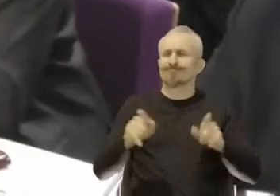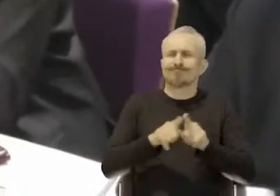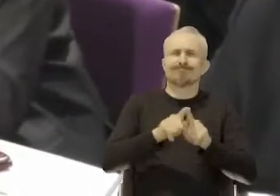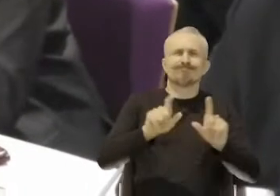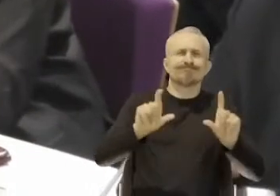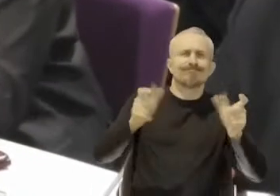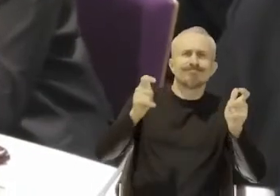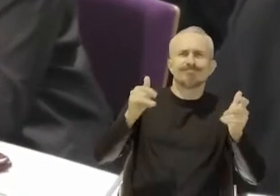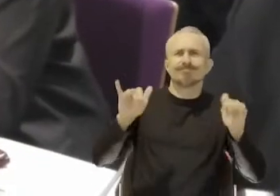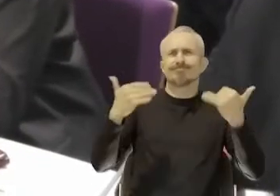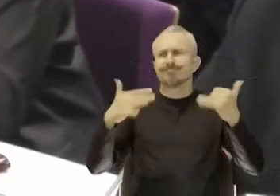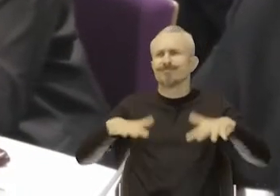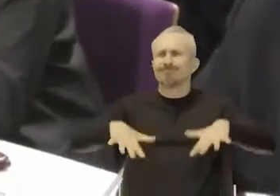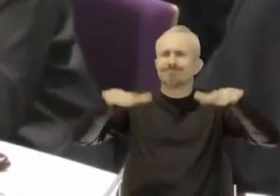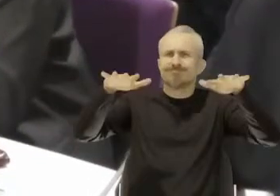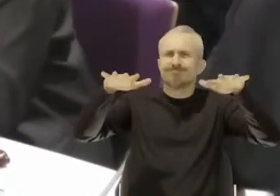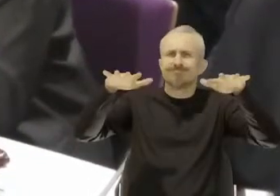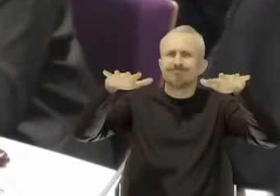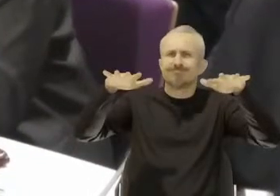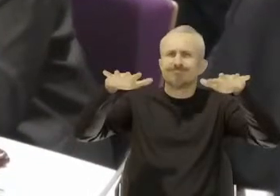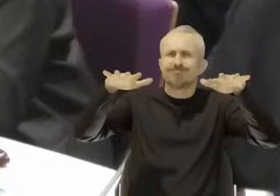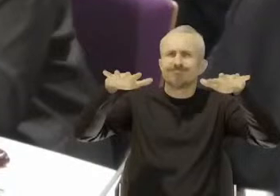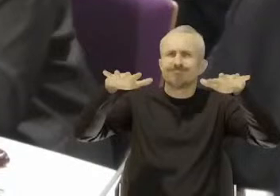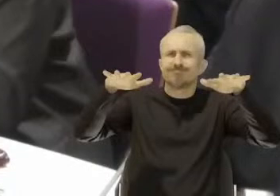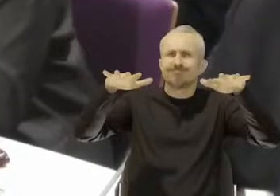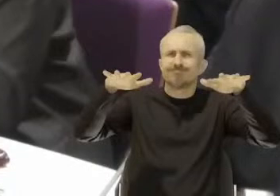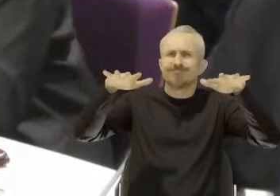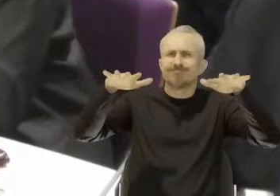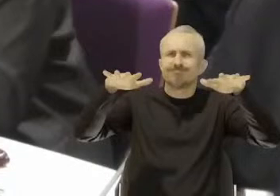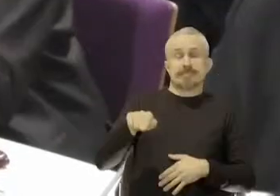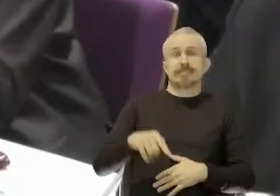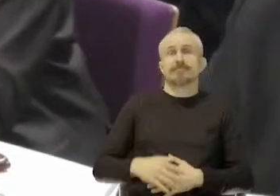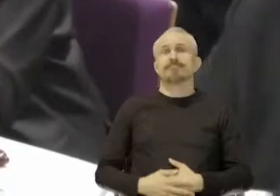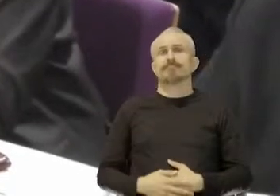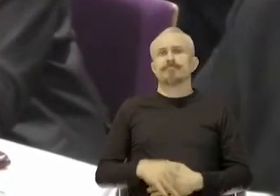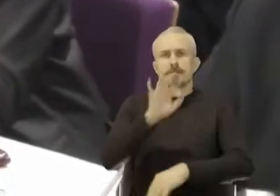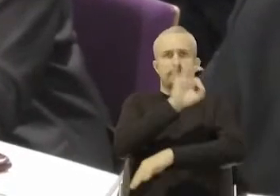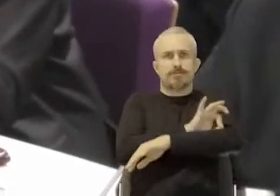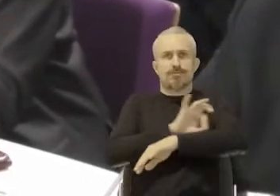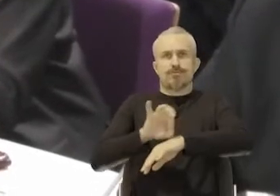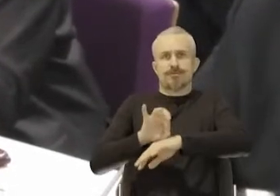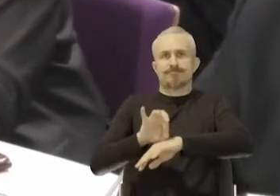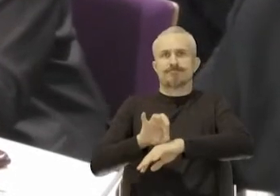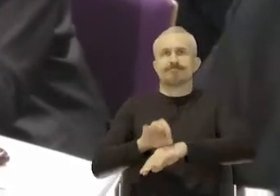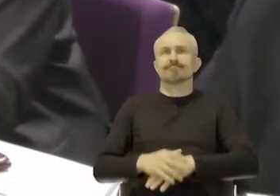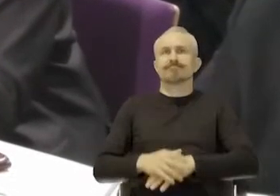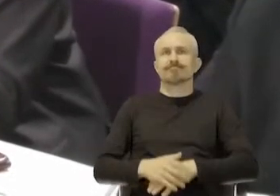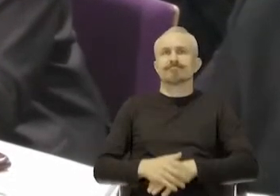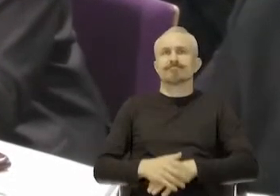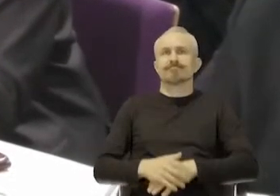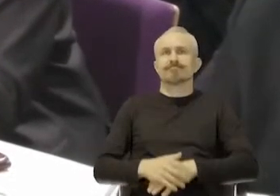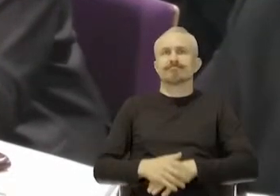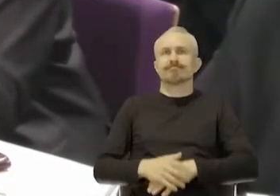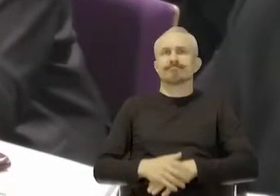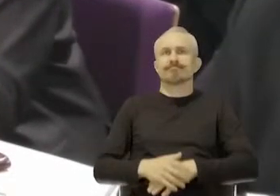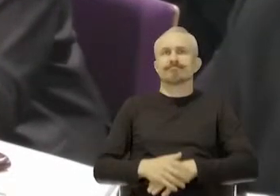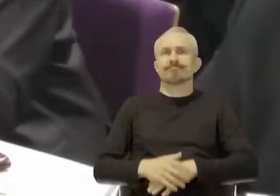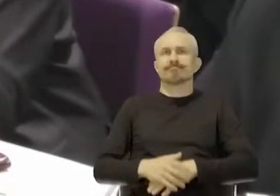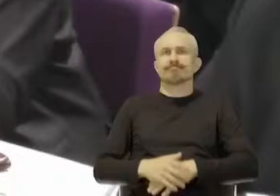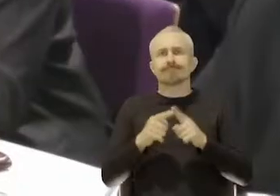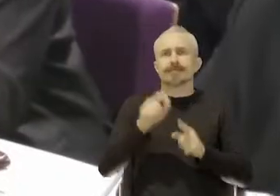with the aim of improving the living conditions of people living in slum areas and their resilience to